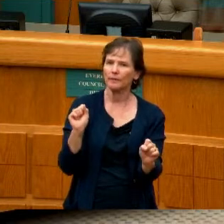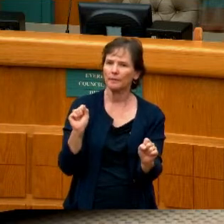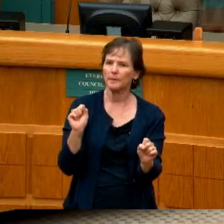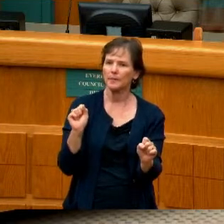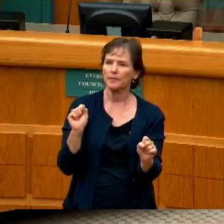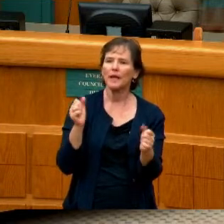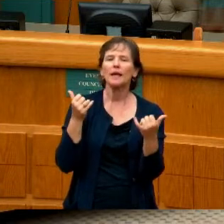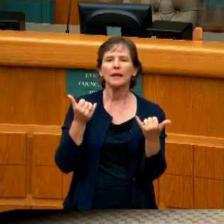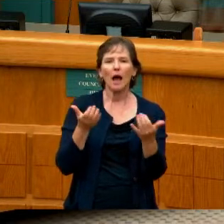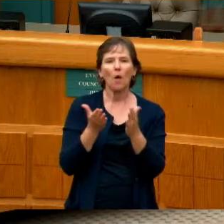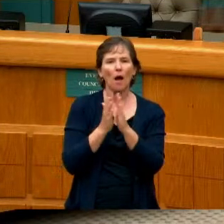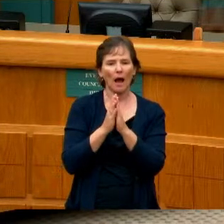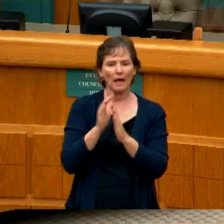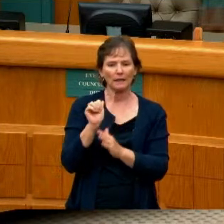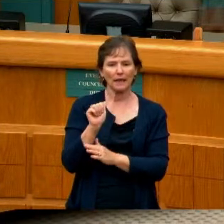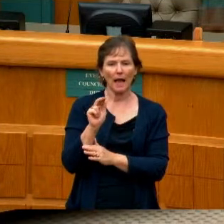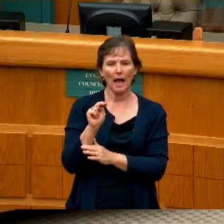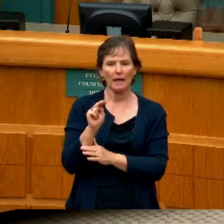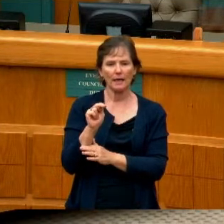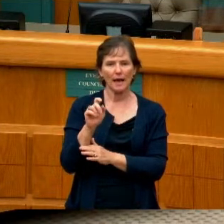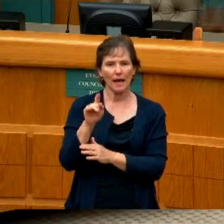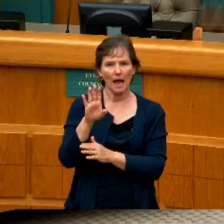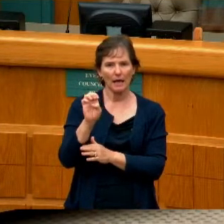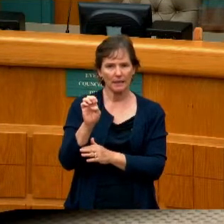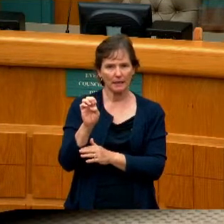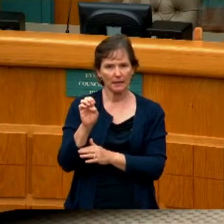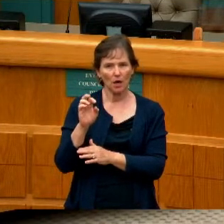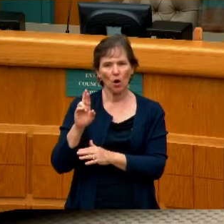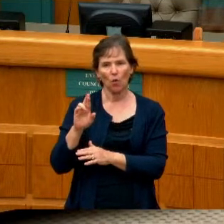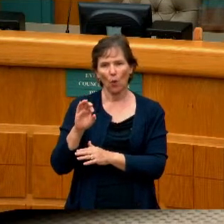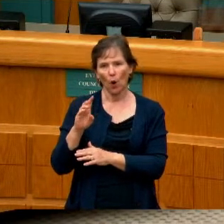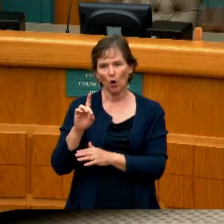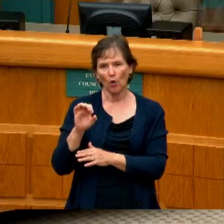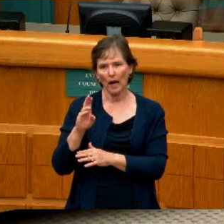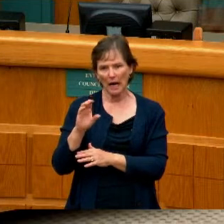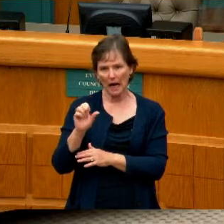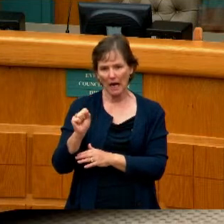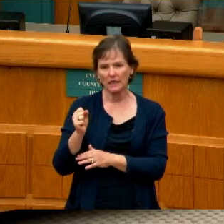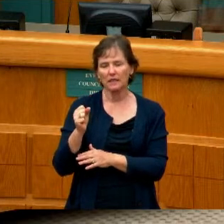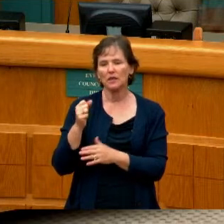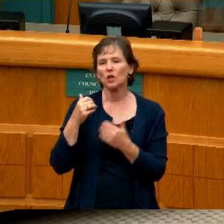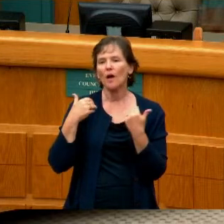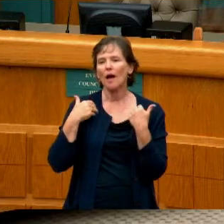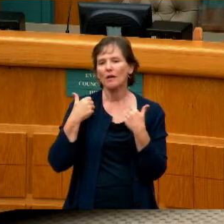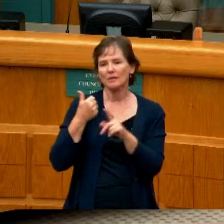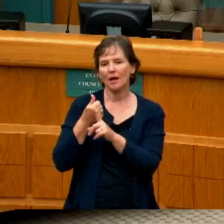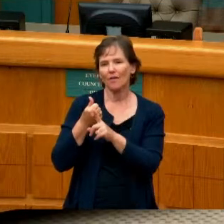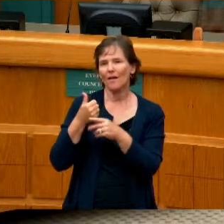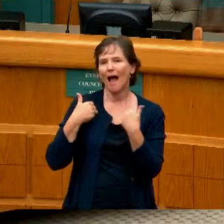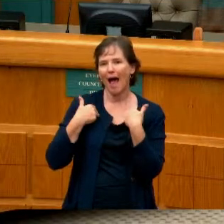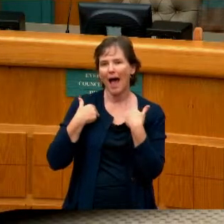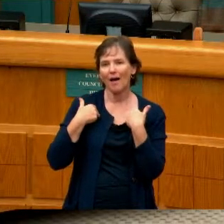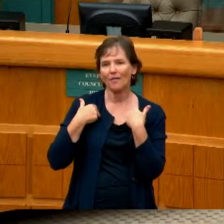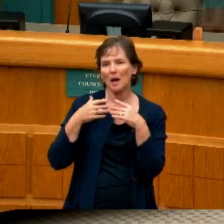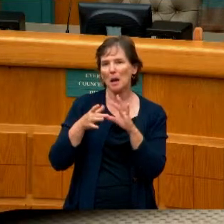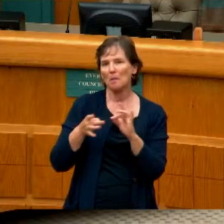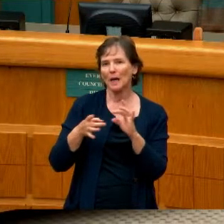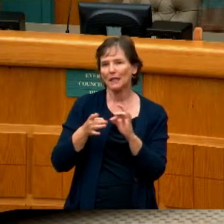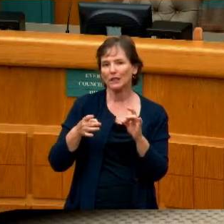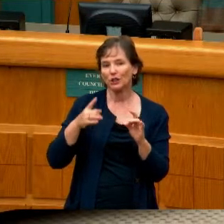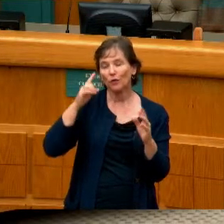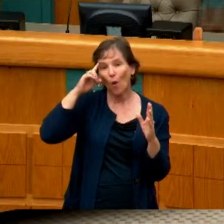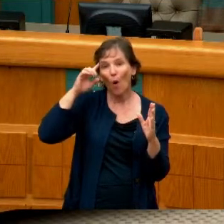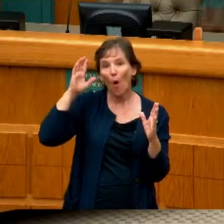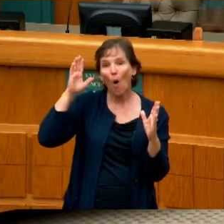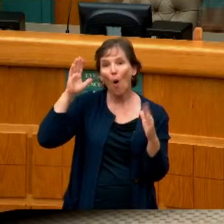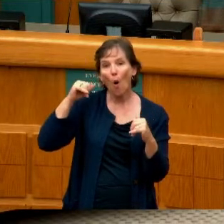thinking about the next way to keep you safe. And now you're about to hear from Annette with a little message